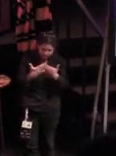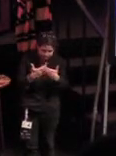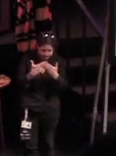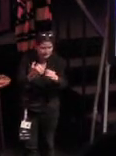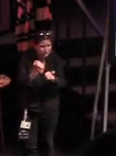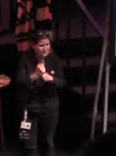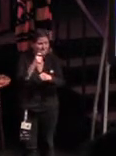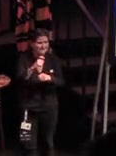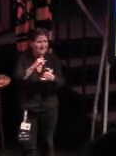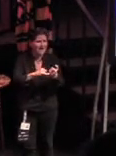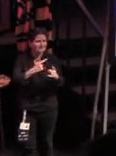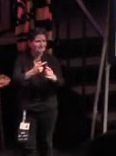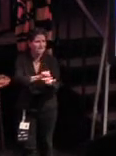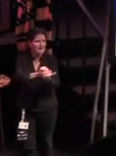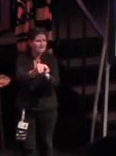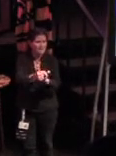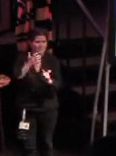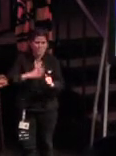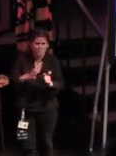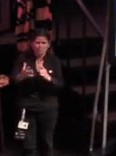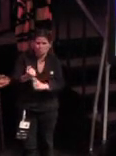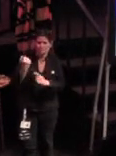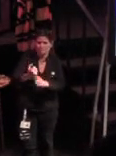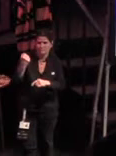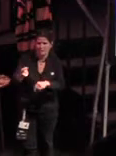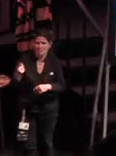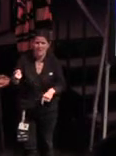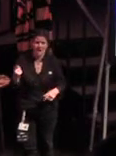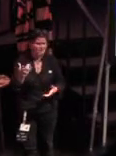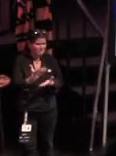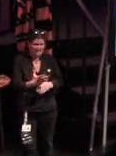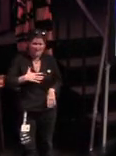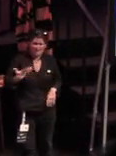I could, because I really didn't enjoy school, but I knew that I should probably have something under my belt.